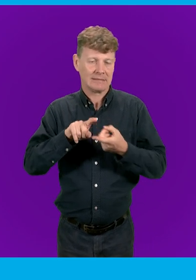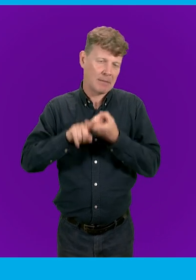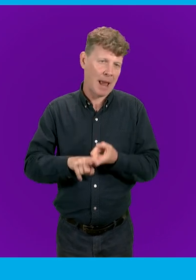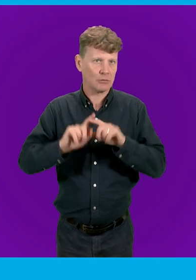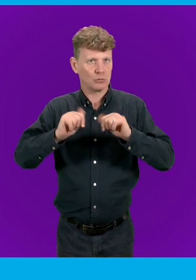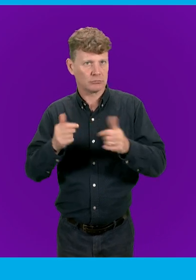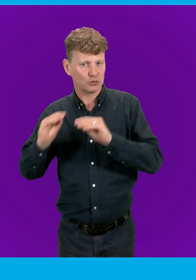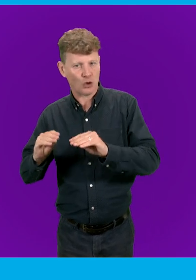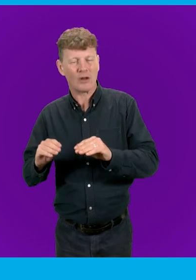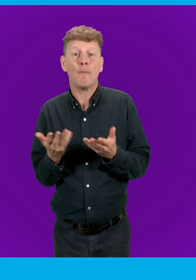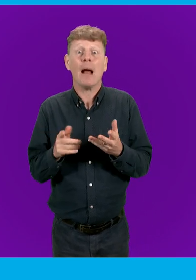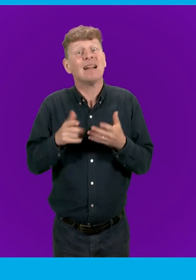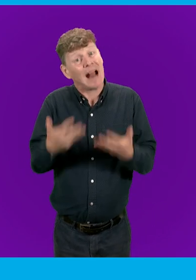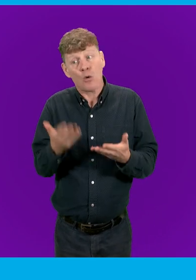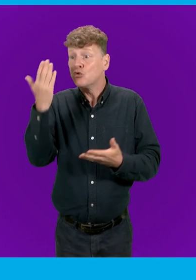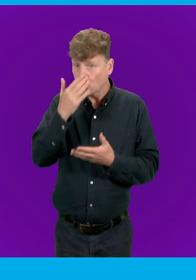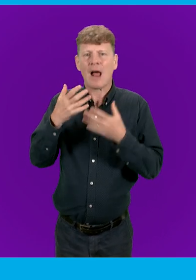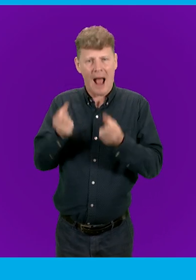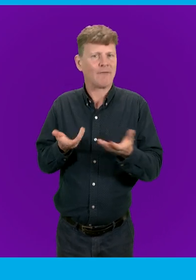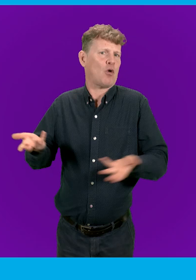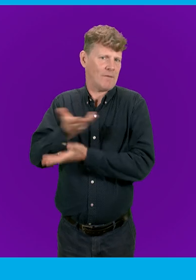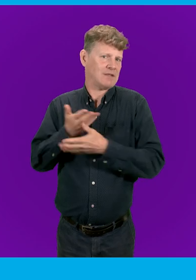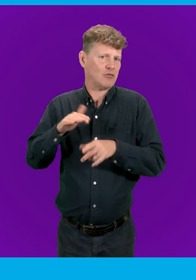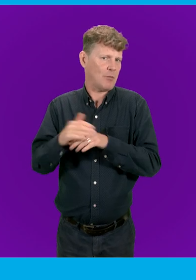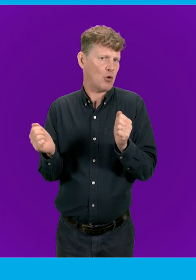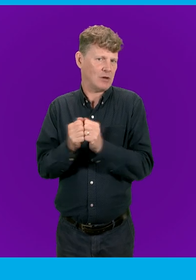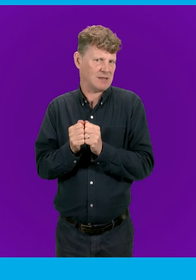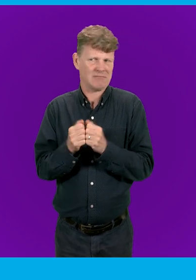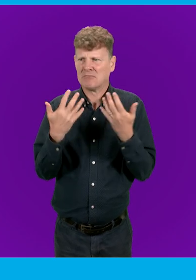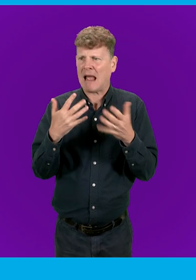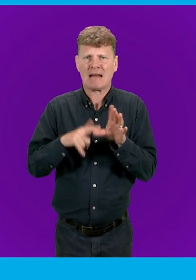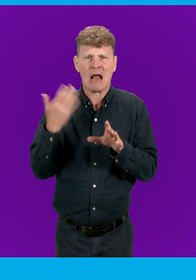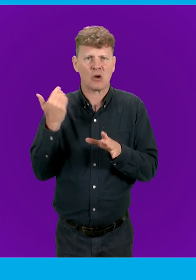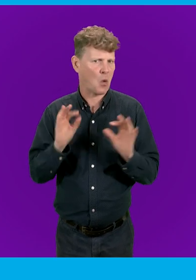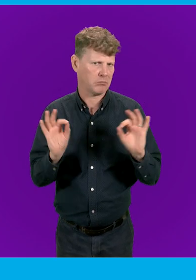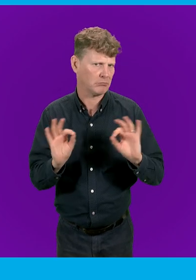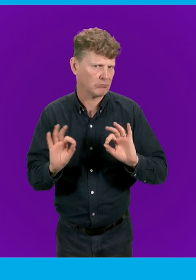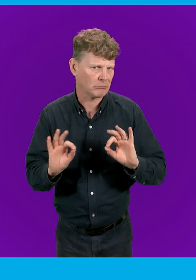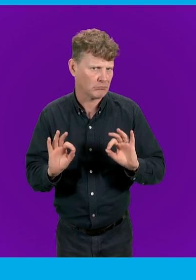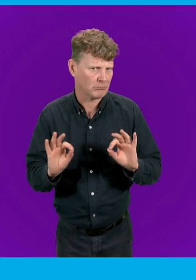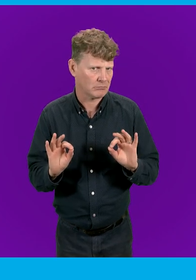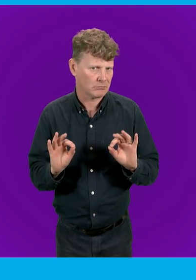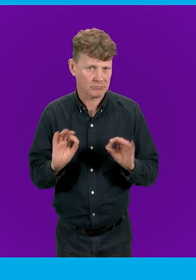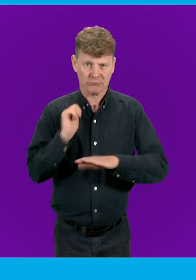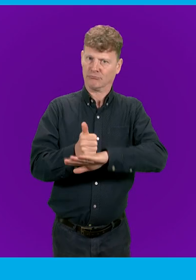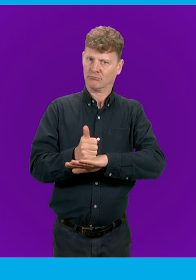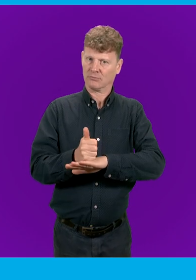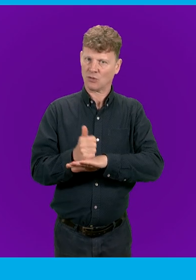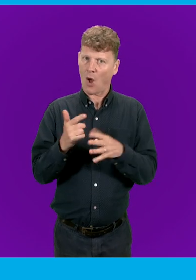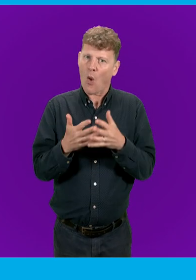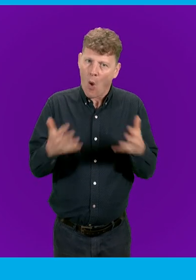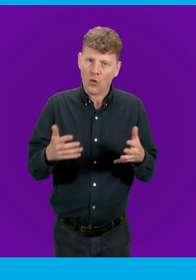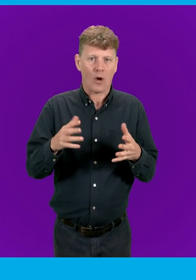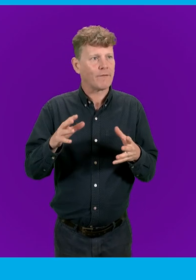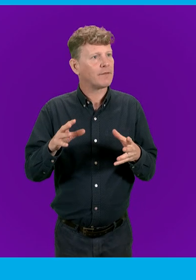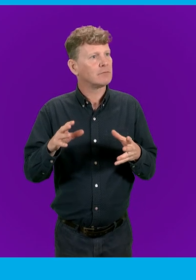know, it's a conversation that happens in schools that didn't happen even 10 years ago. And so actually a lot of the learning